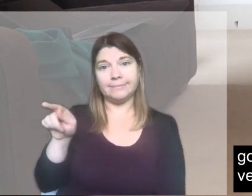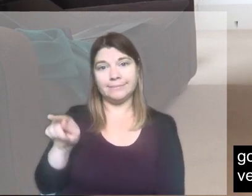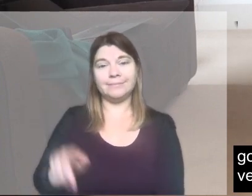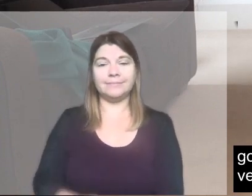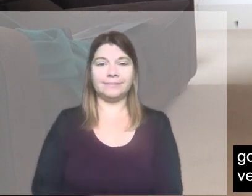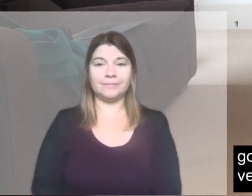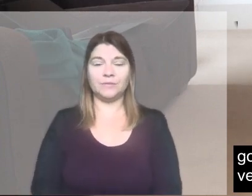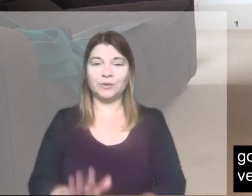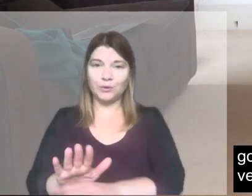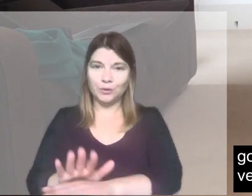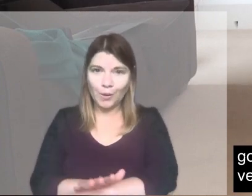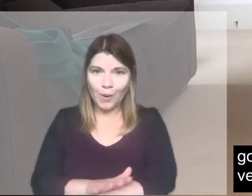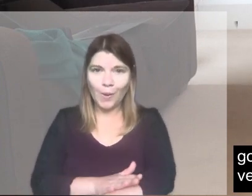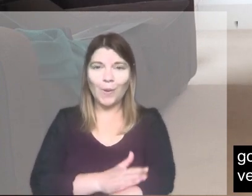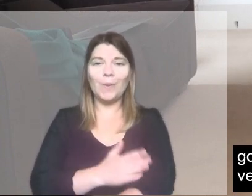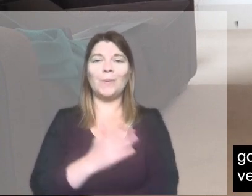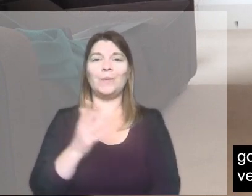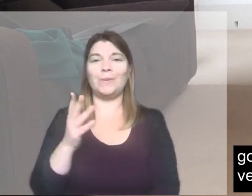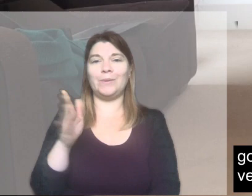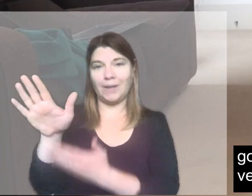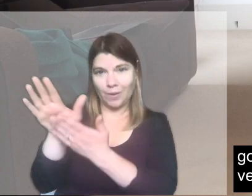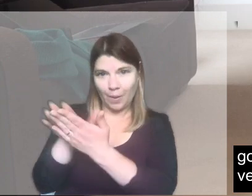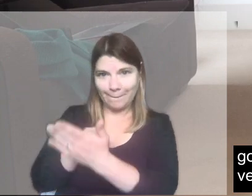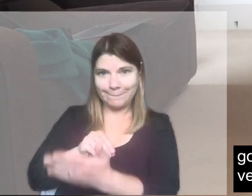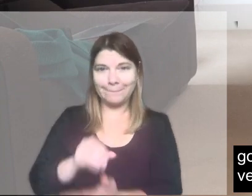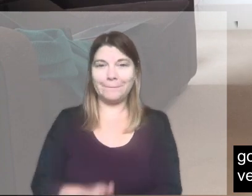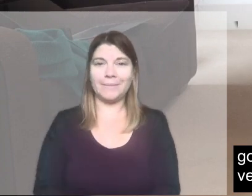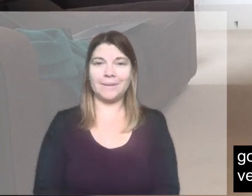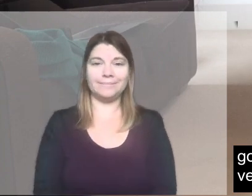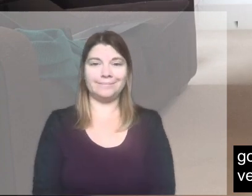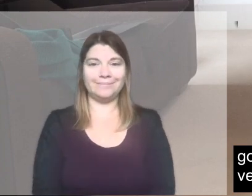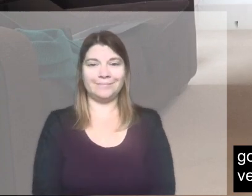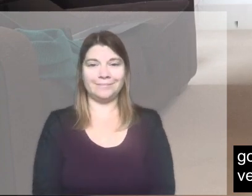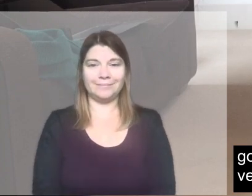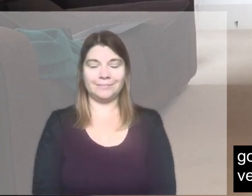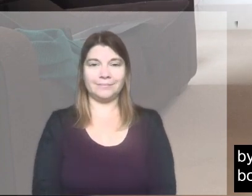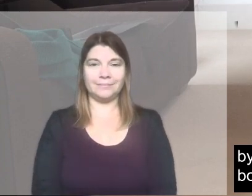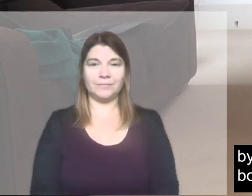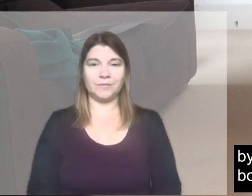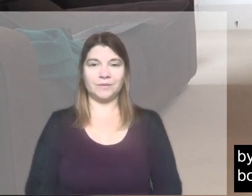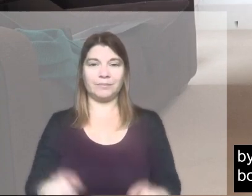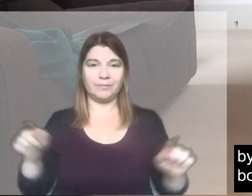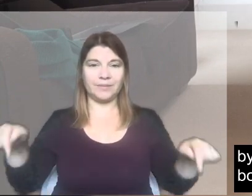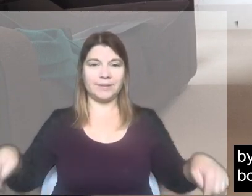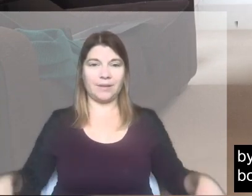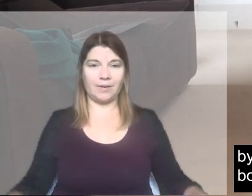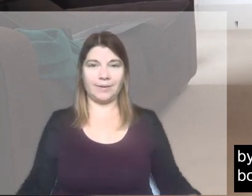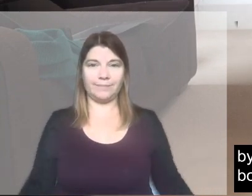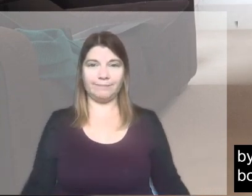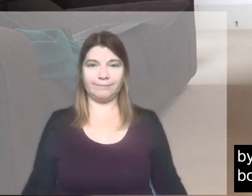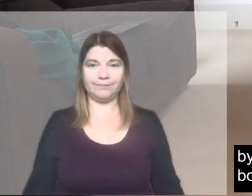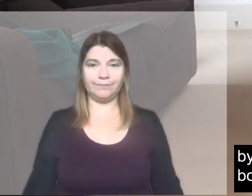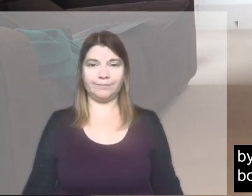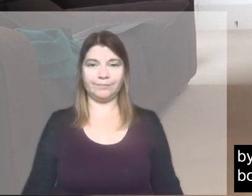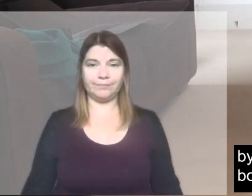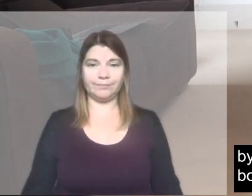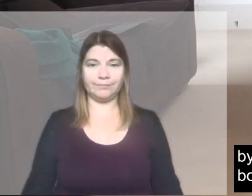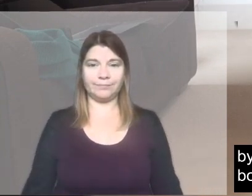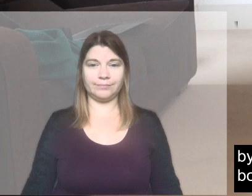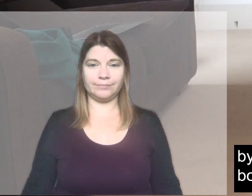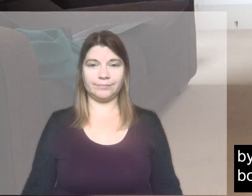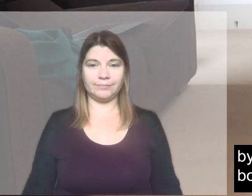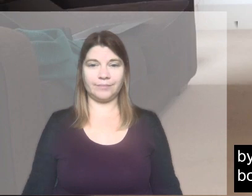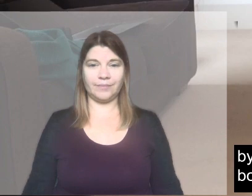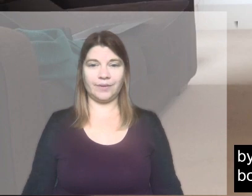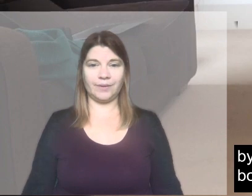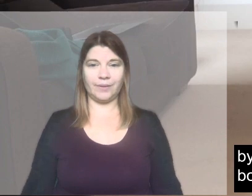go very slowly to talk this through first of all. We drop our hands down by our sides, down by